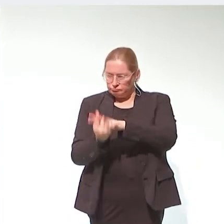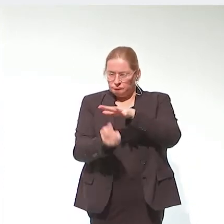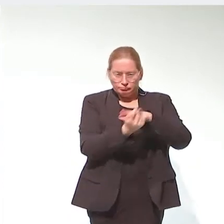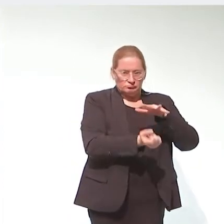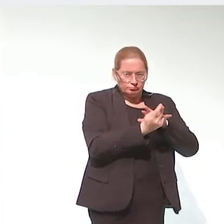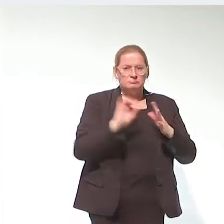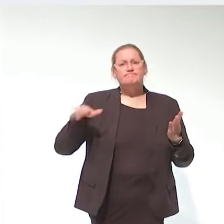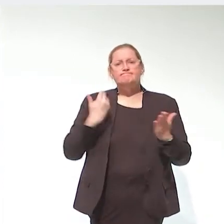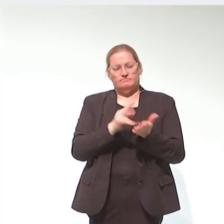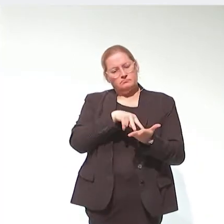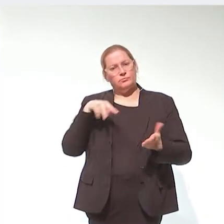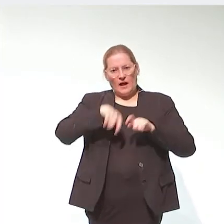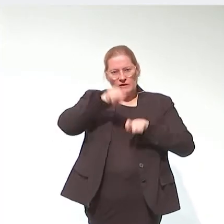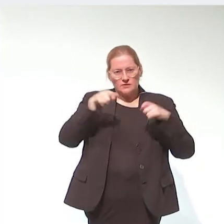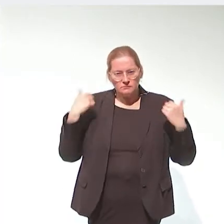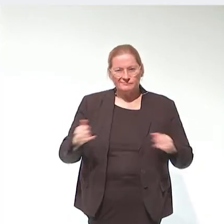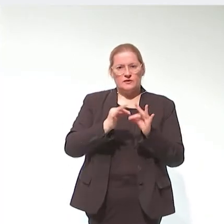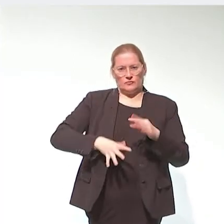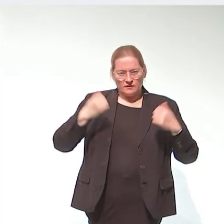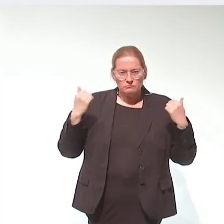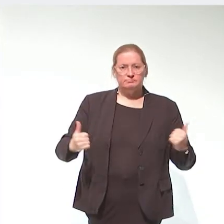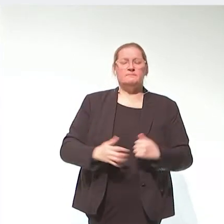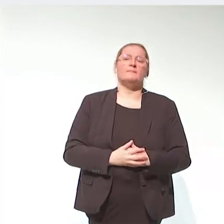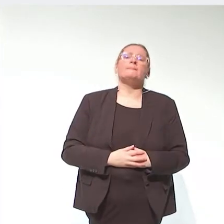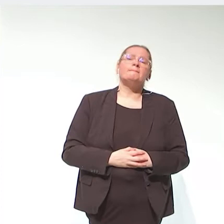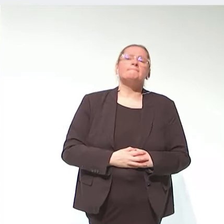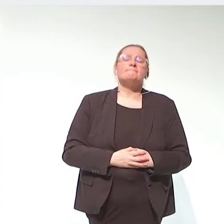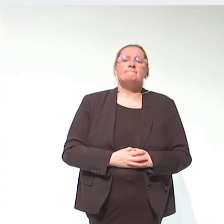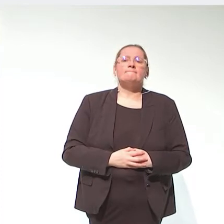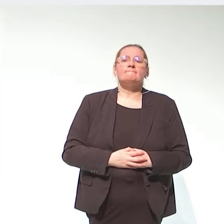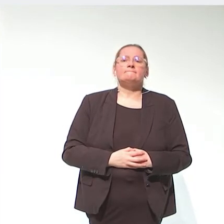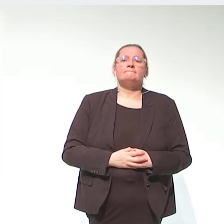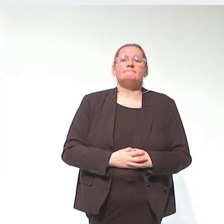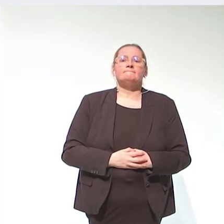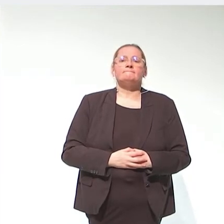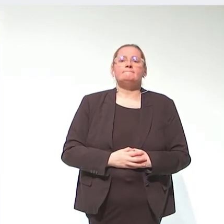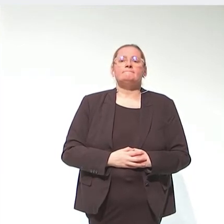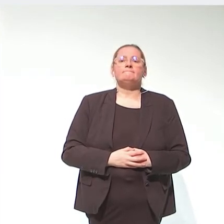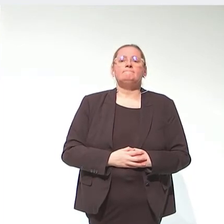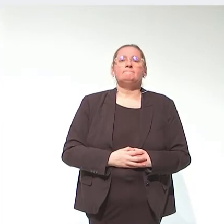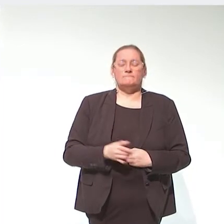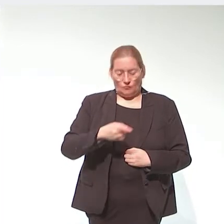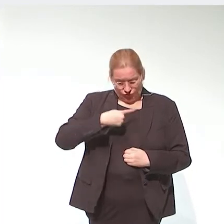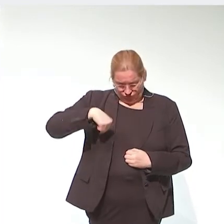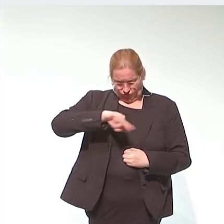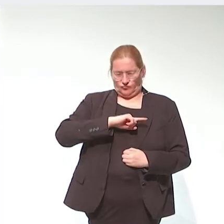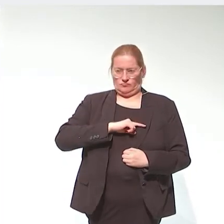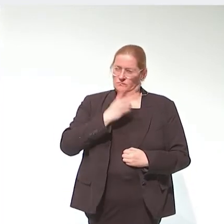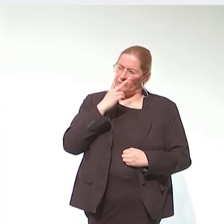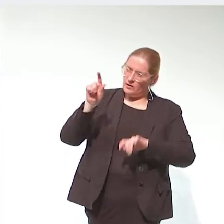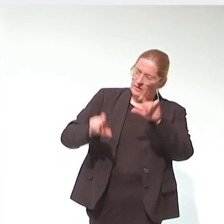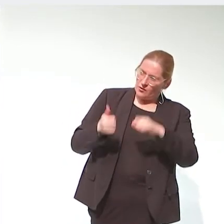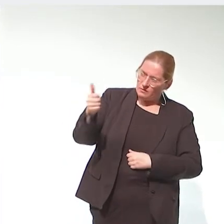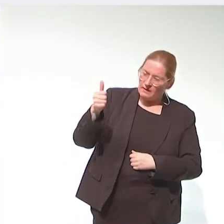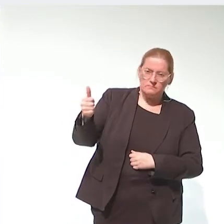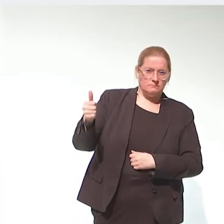of us dealing with disability, the satisfaction of persons with disabilities who have been able to use this disability card